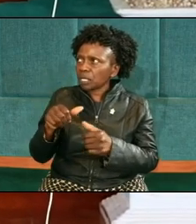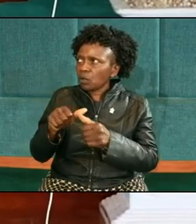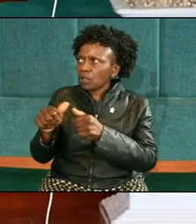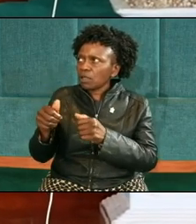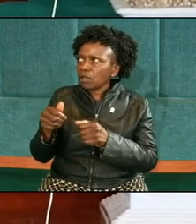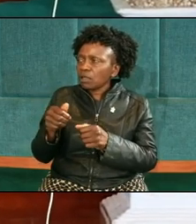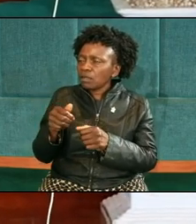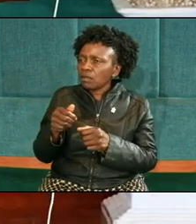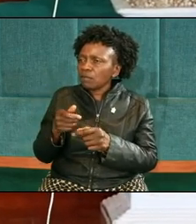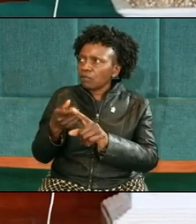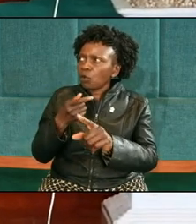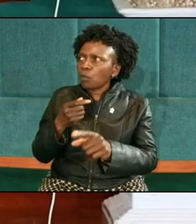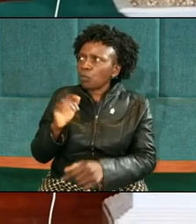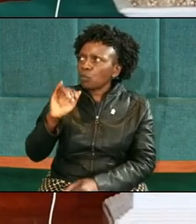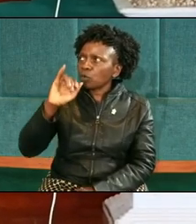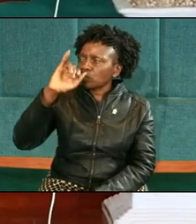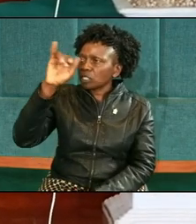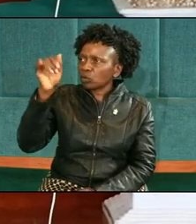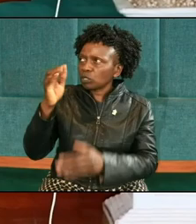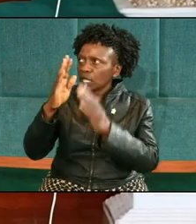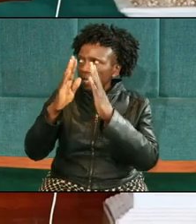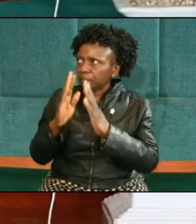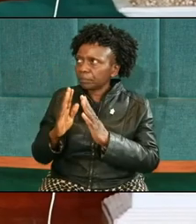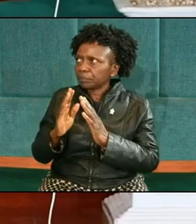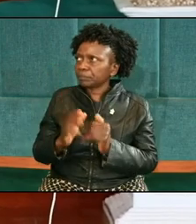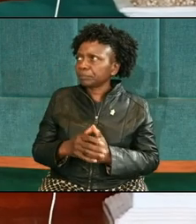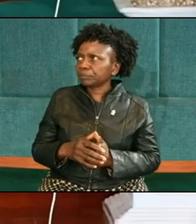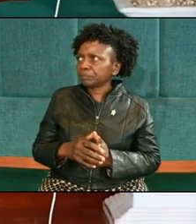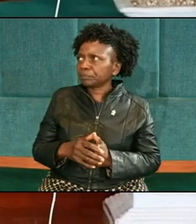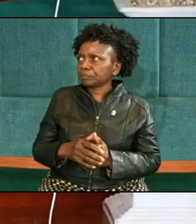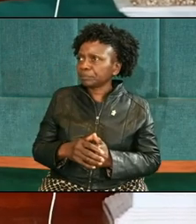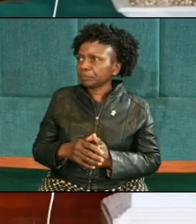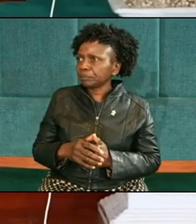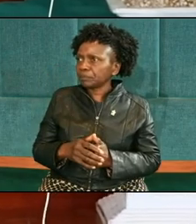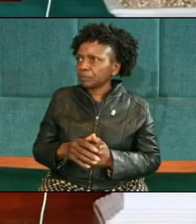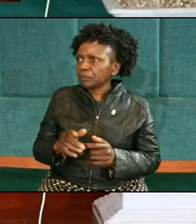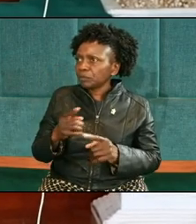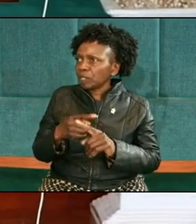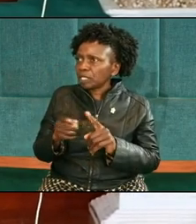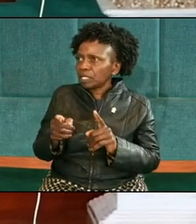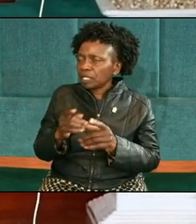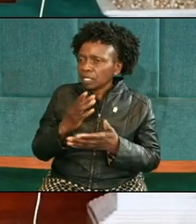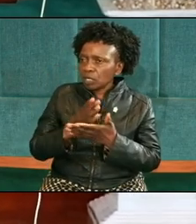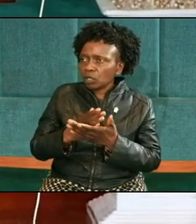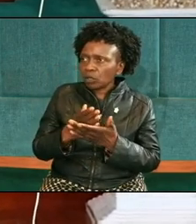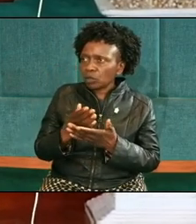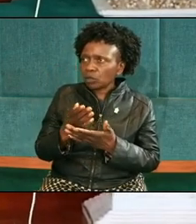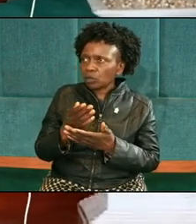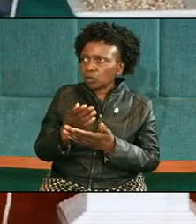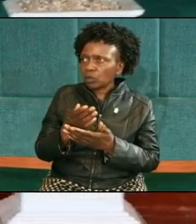Jerusalem or Joppa, where he's supposed to be. But he really was supposed to go